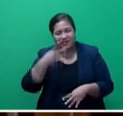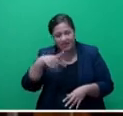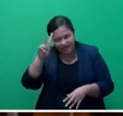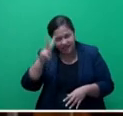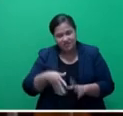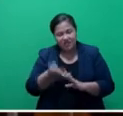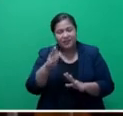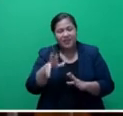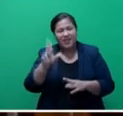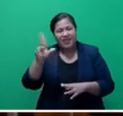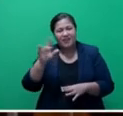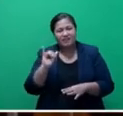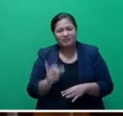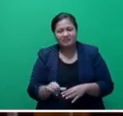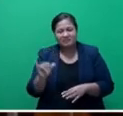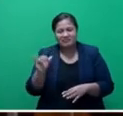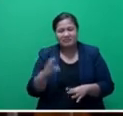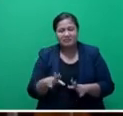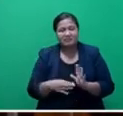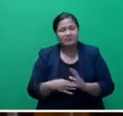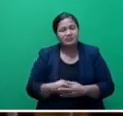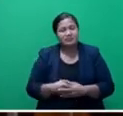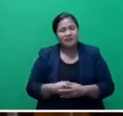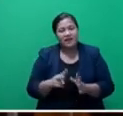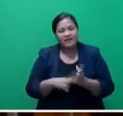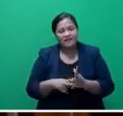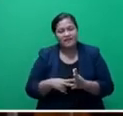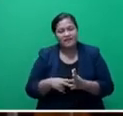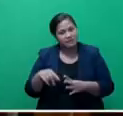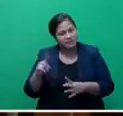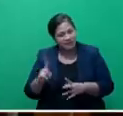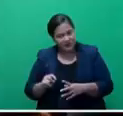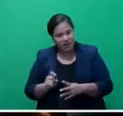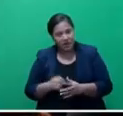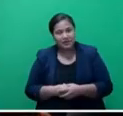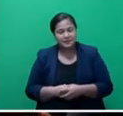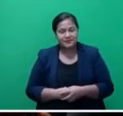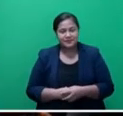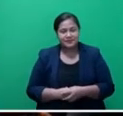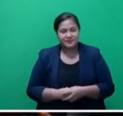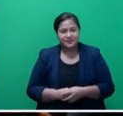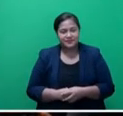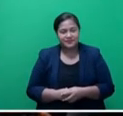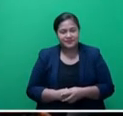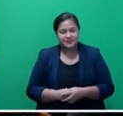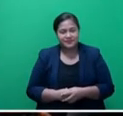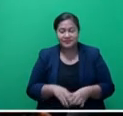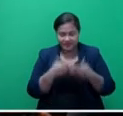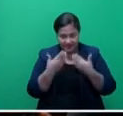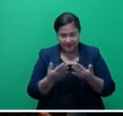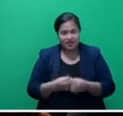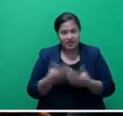Yasa, Samoala, Yasawa, Northeast Vanuatu, and Benga, Yanuda, Vatulele. Thank you, sir. I hope that answers the question. Thank you. Honourable